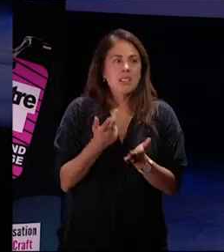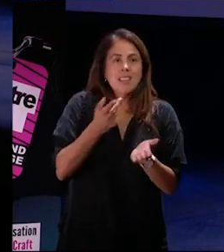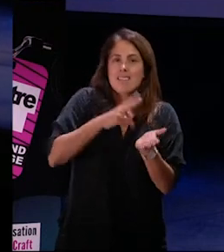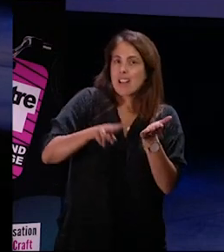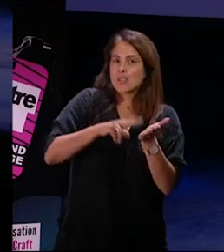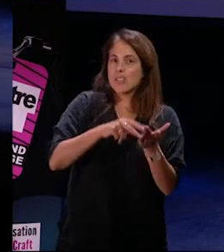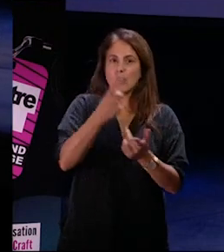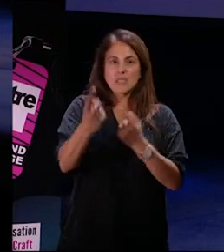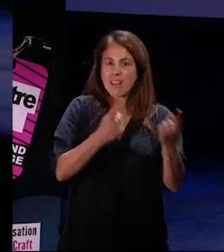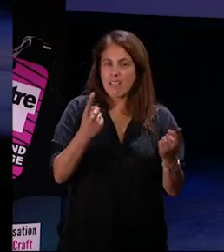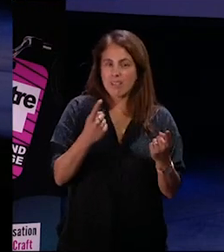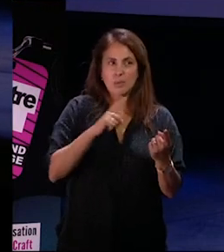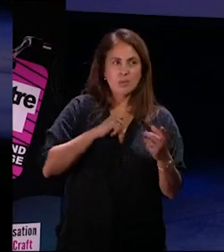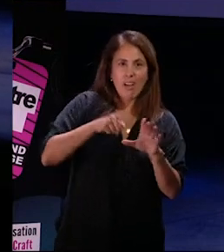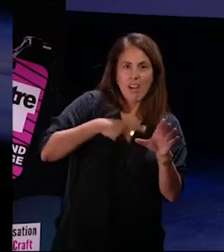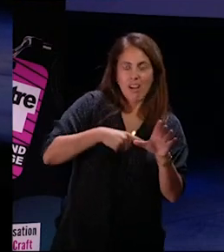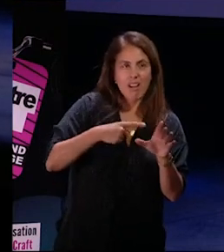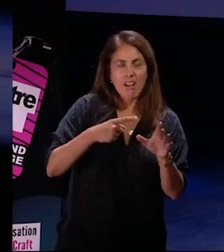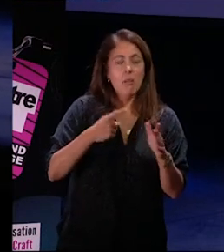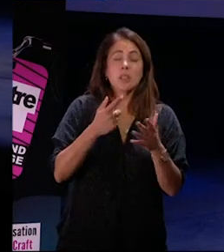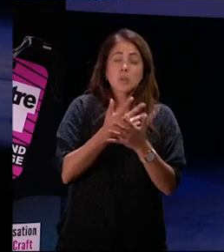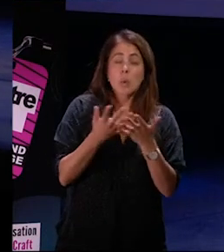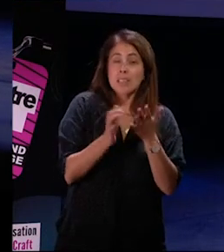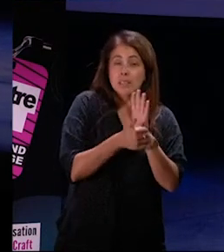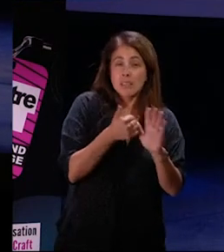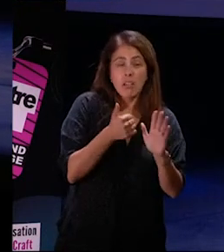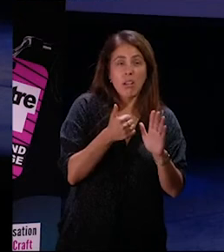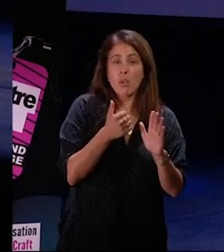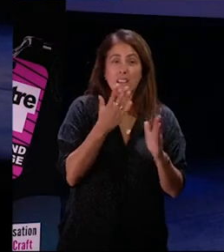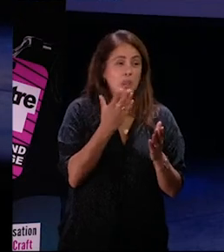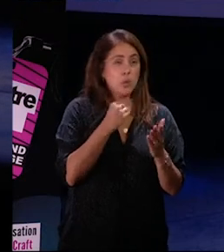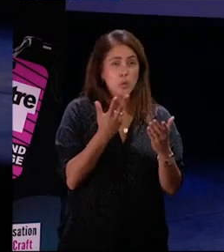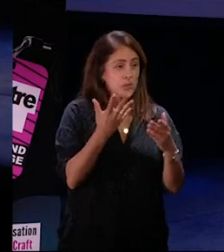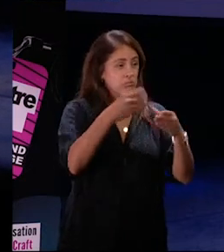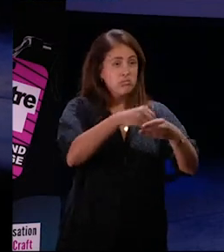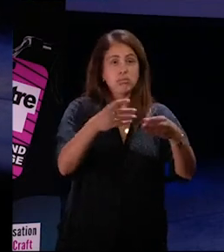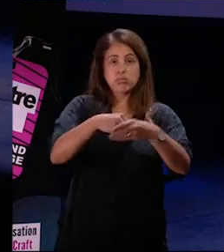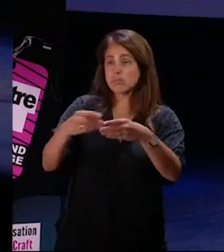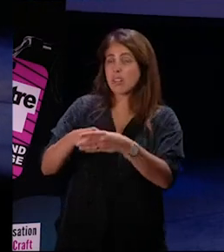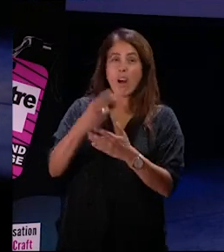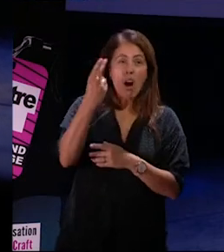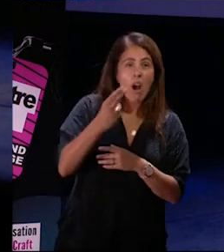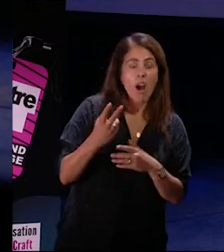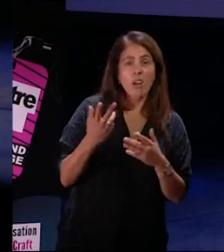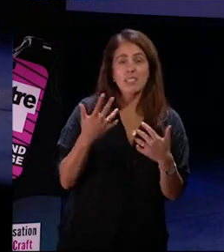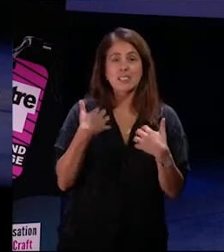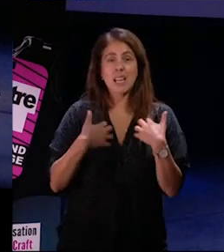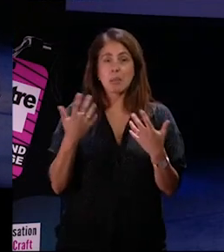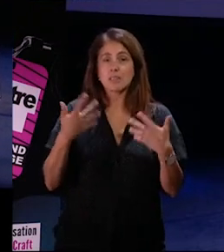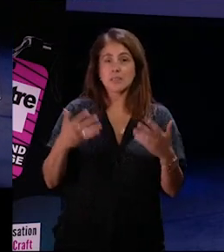world. There's so much transferable skills across all genres of arts and entertainment. Just a little